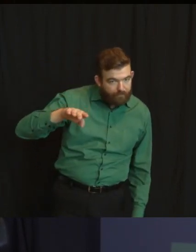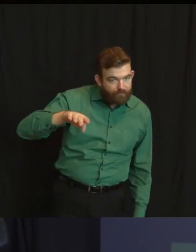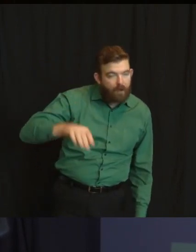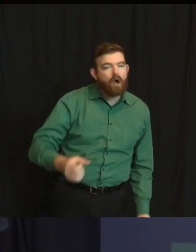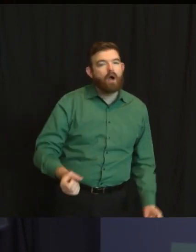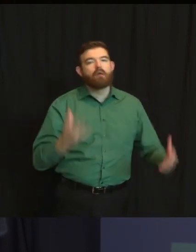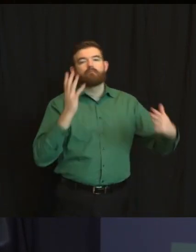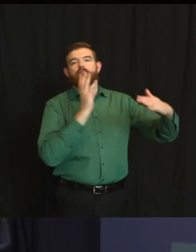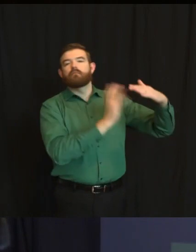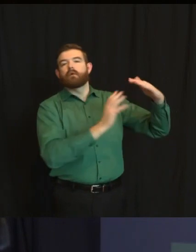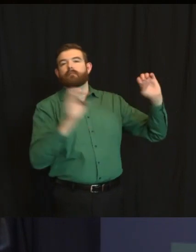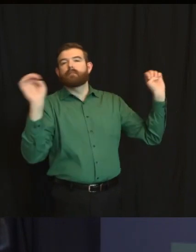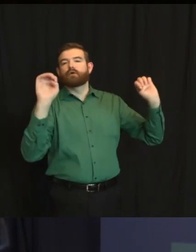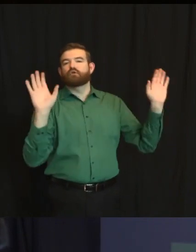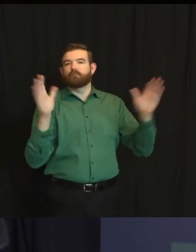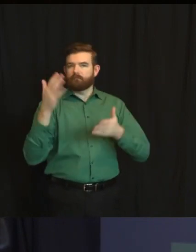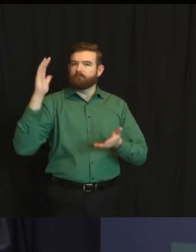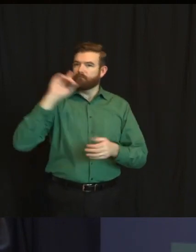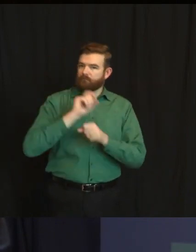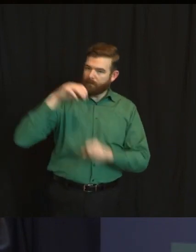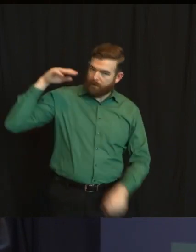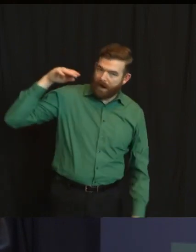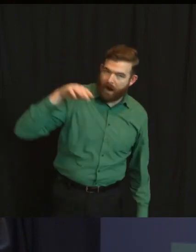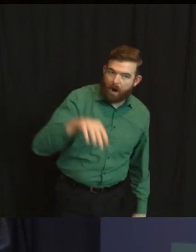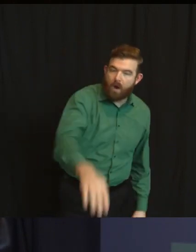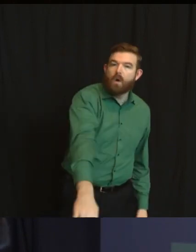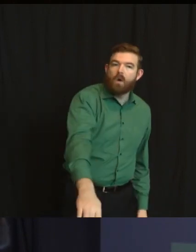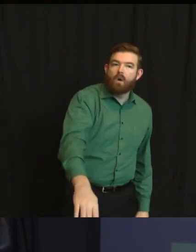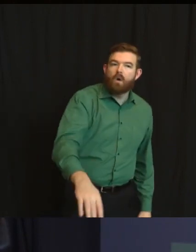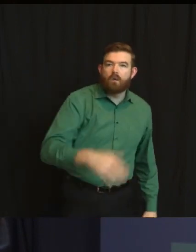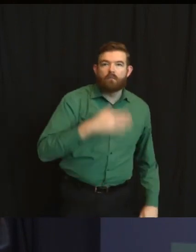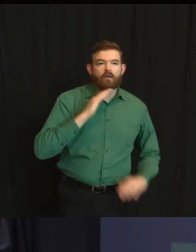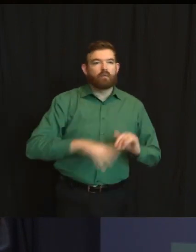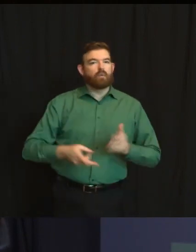baseline before this started, but we're doing a whole lot better than we were just a few weeks ago.